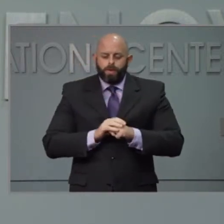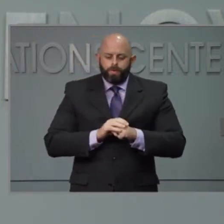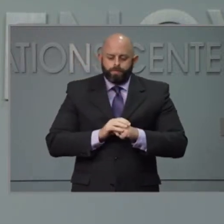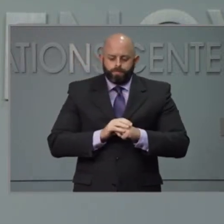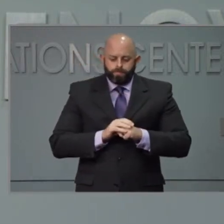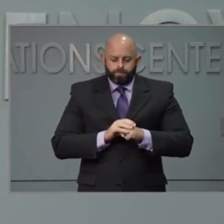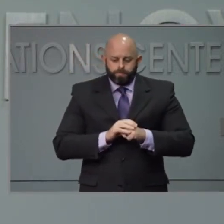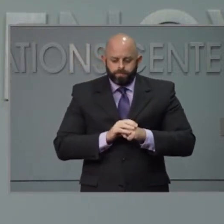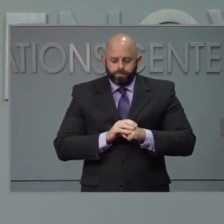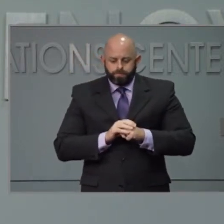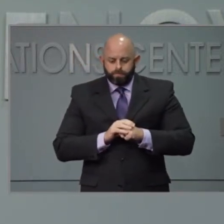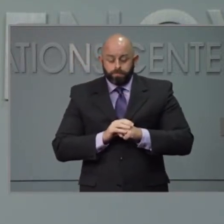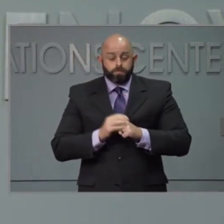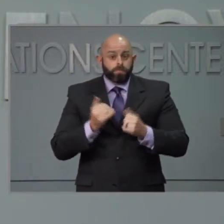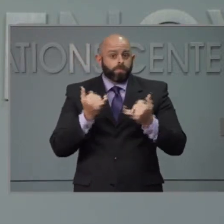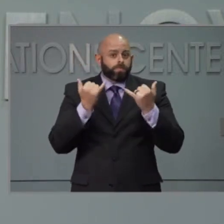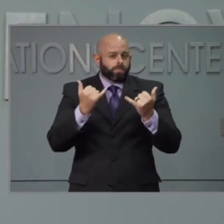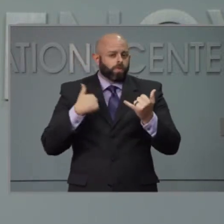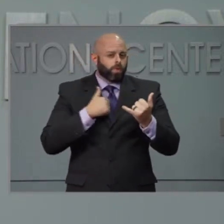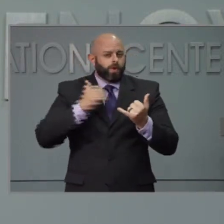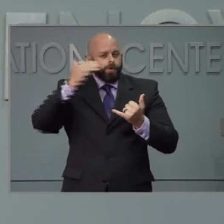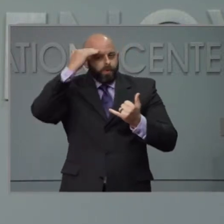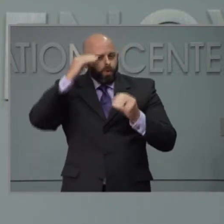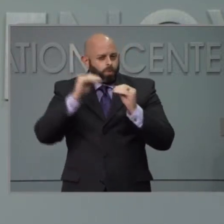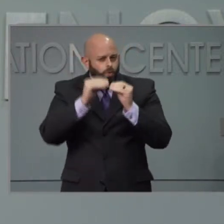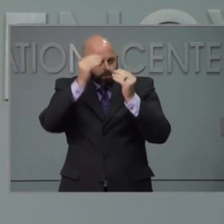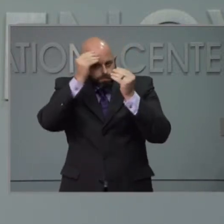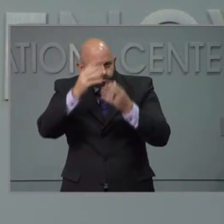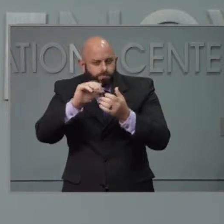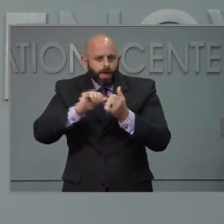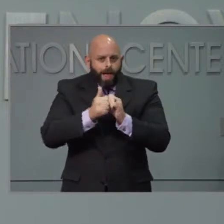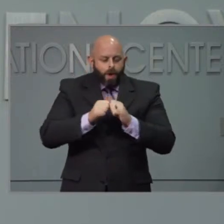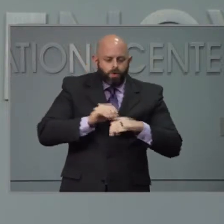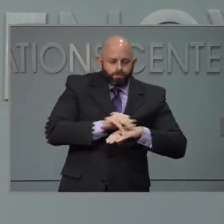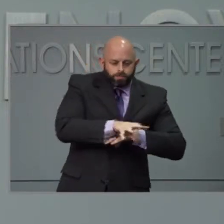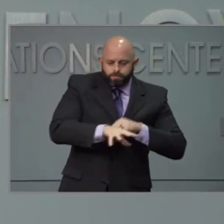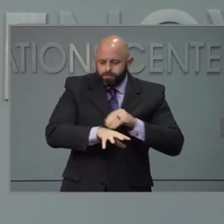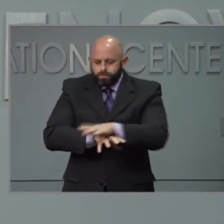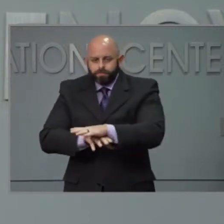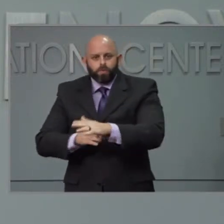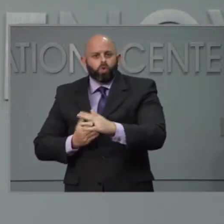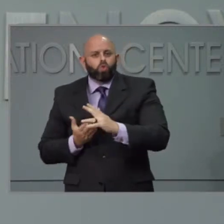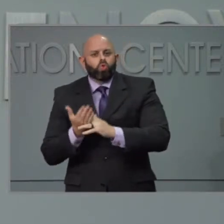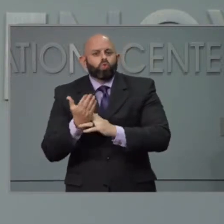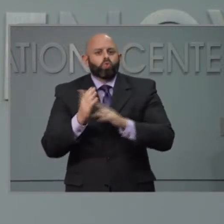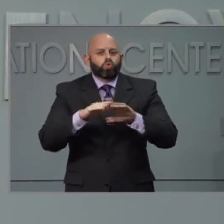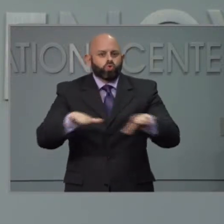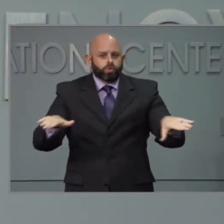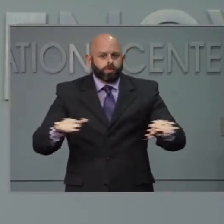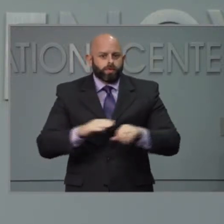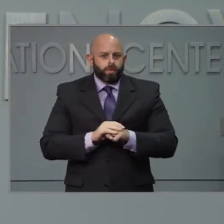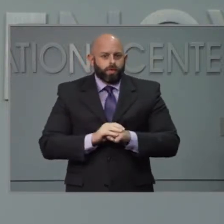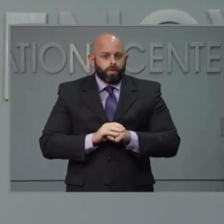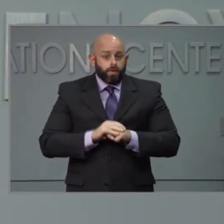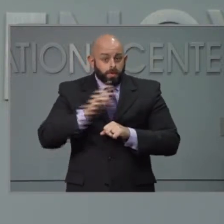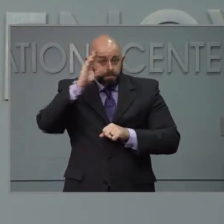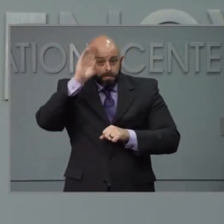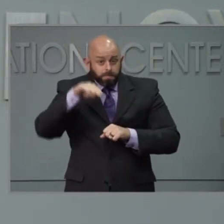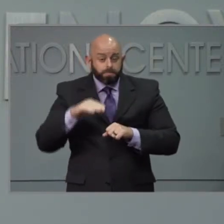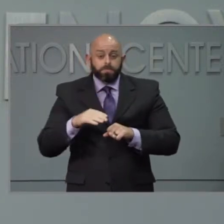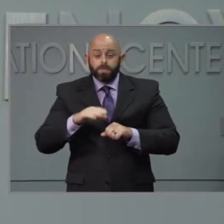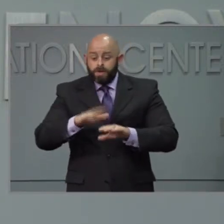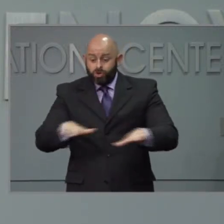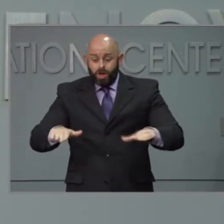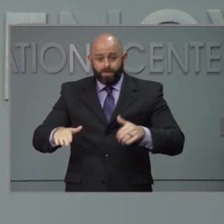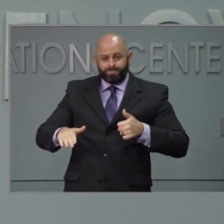is transmitted in children. We know that children, it seems to be under the age of 10, seem to get this virus